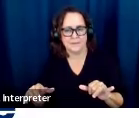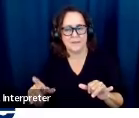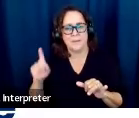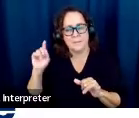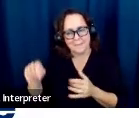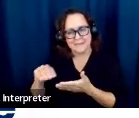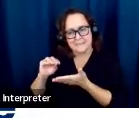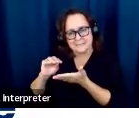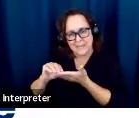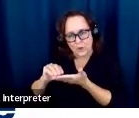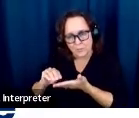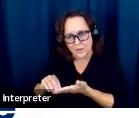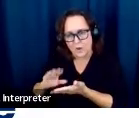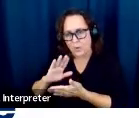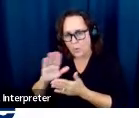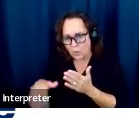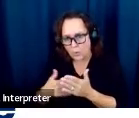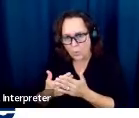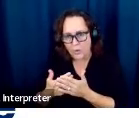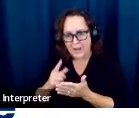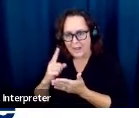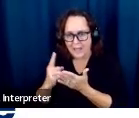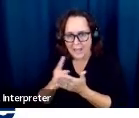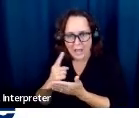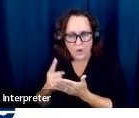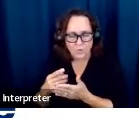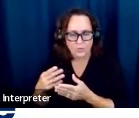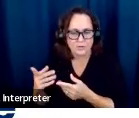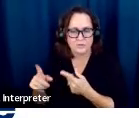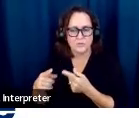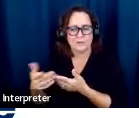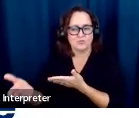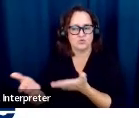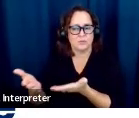hours delivering the service when required by that service.